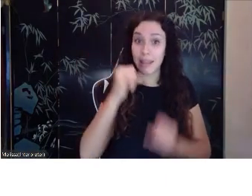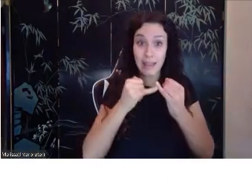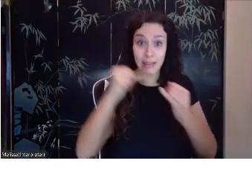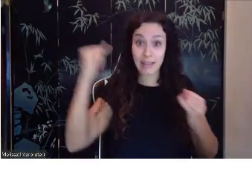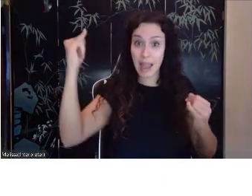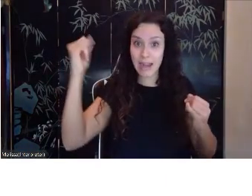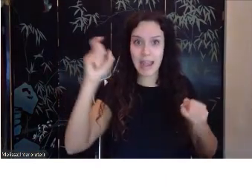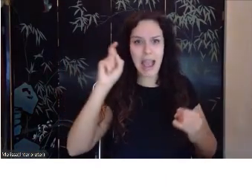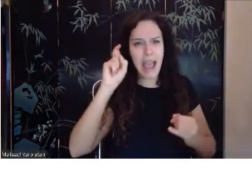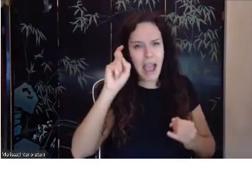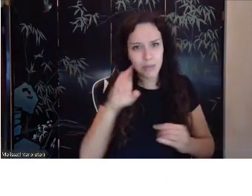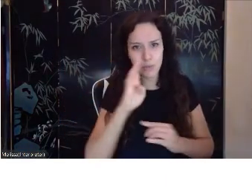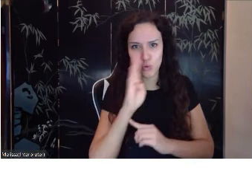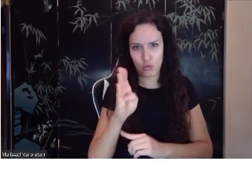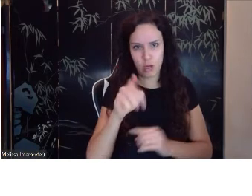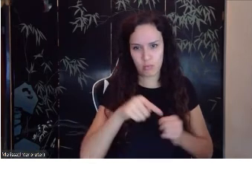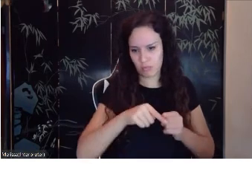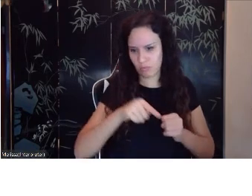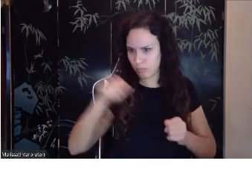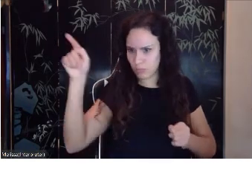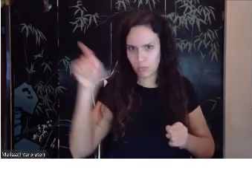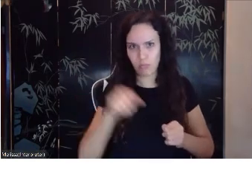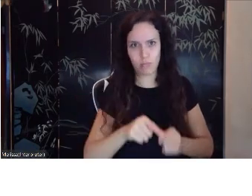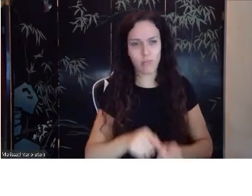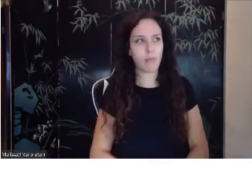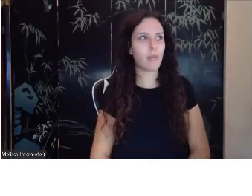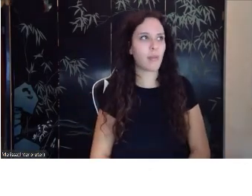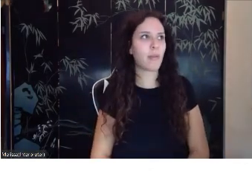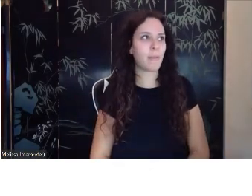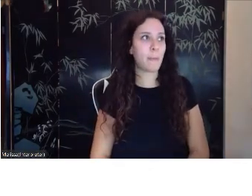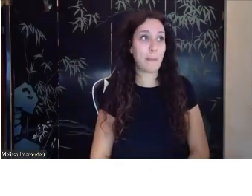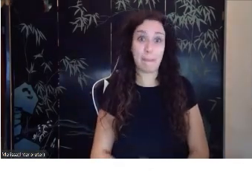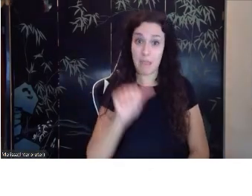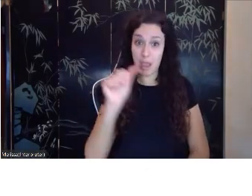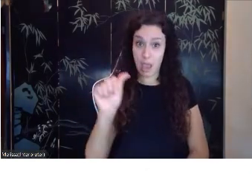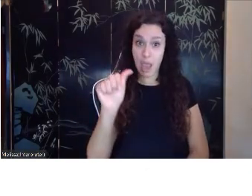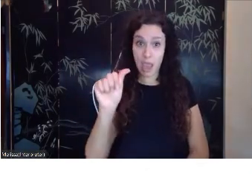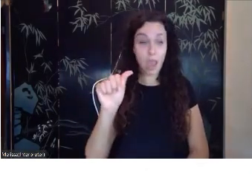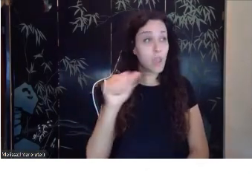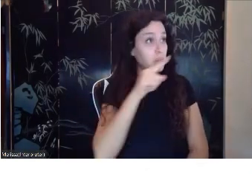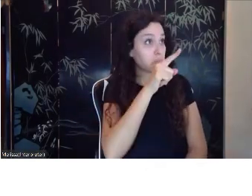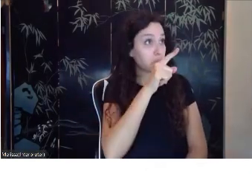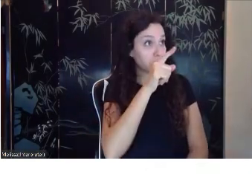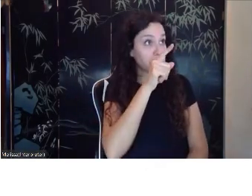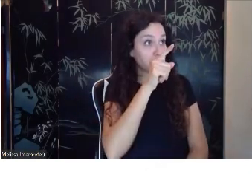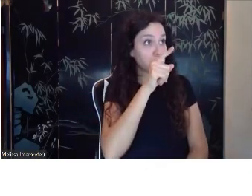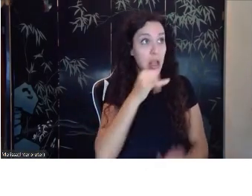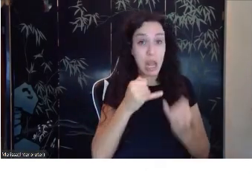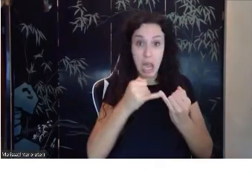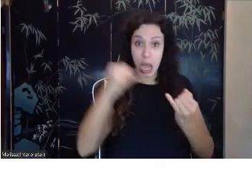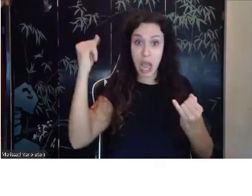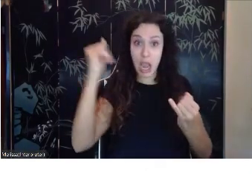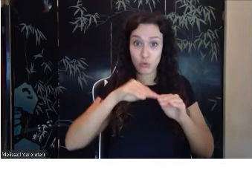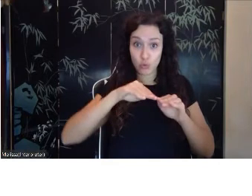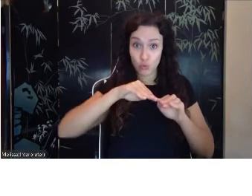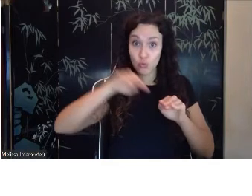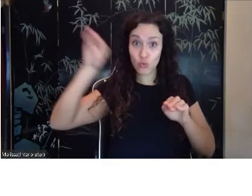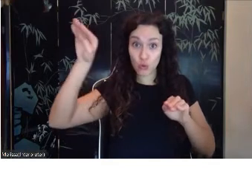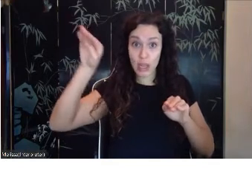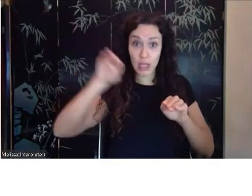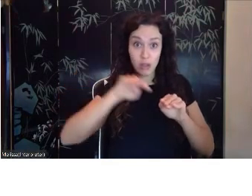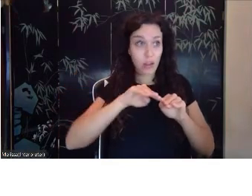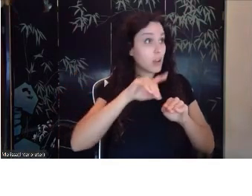and it must be a straight line or create a straight line. So A, okay, it's a straight